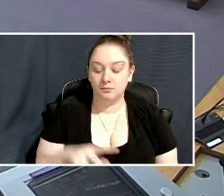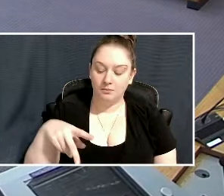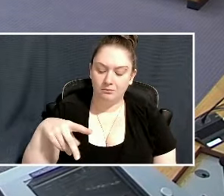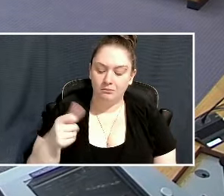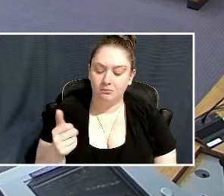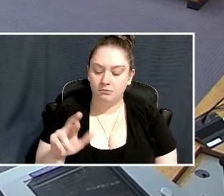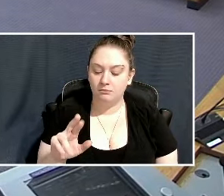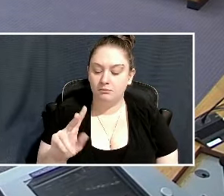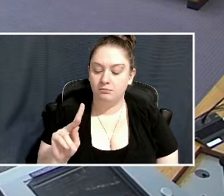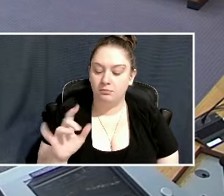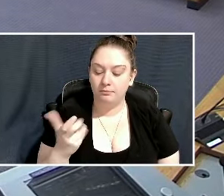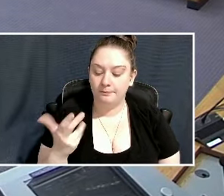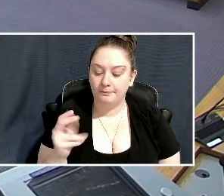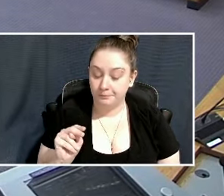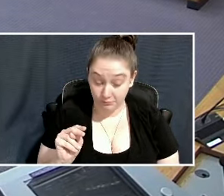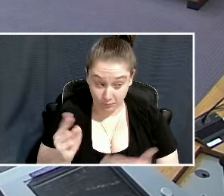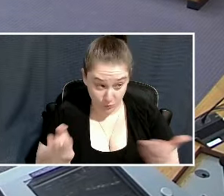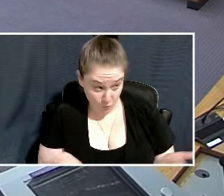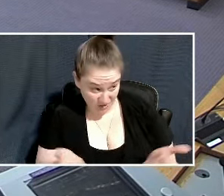Sarah Parkinson, are you here?